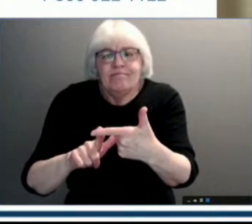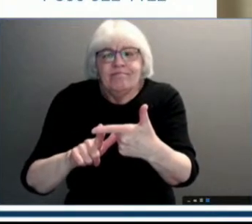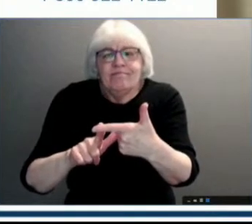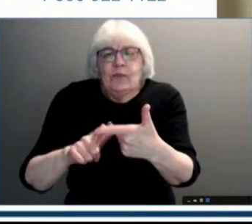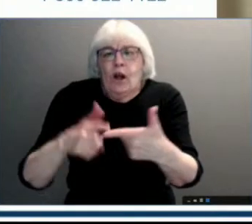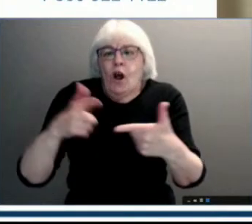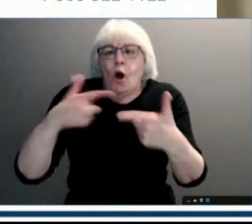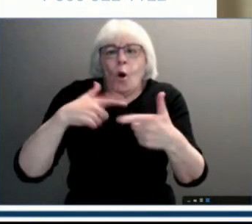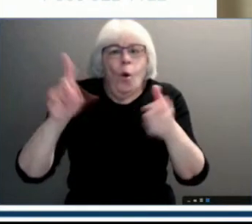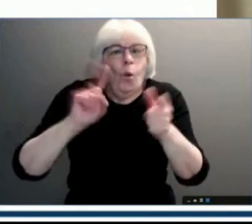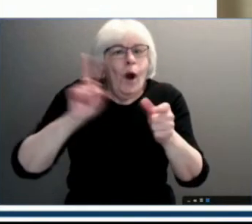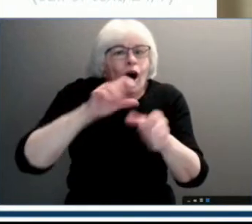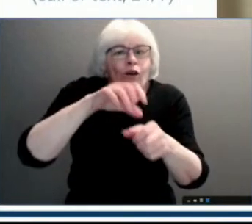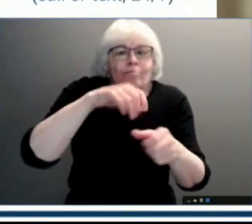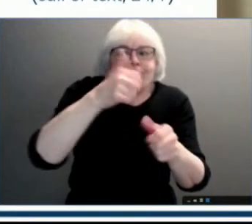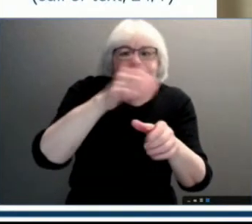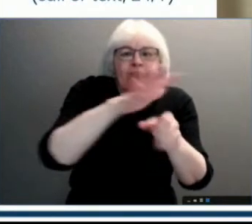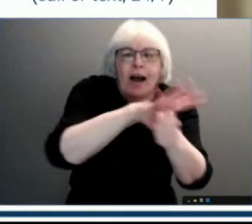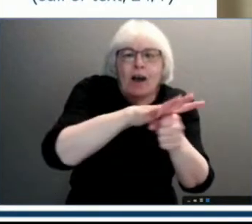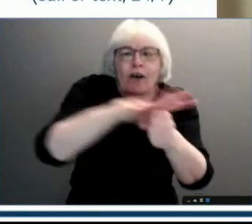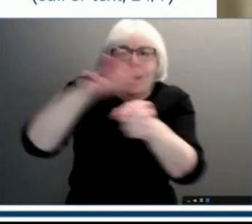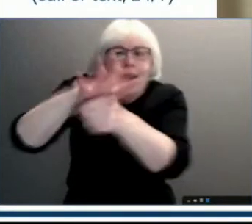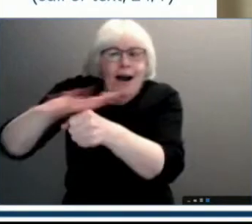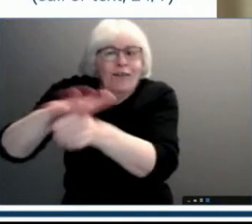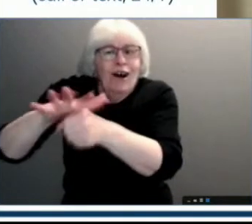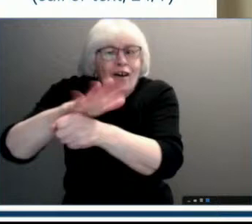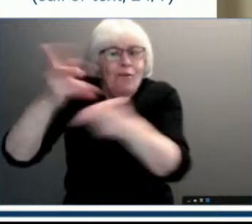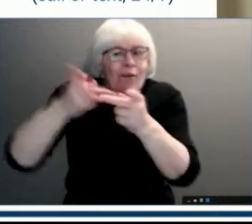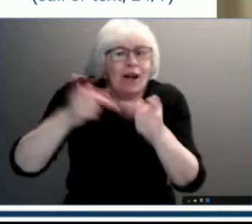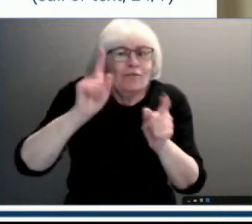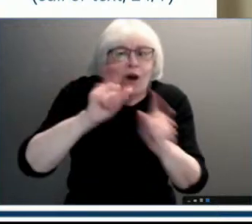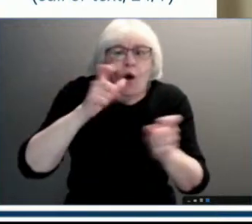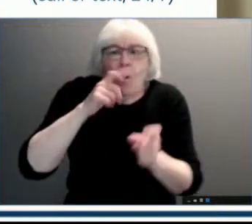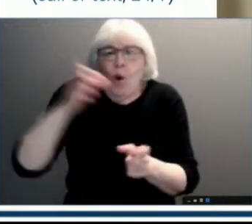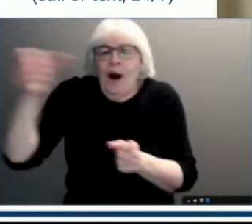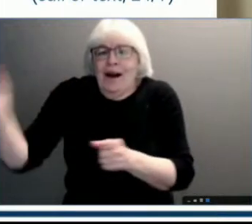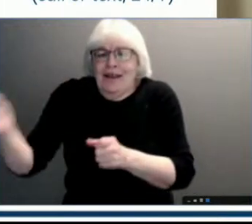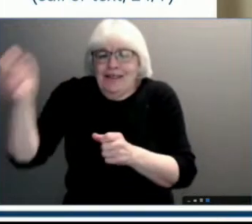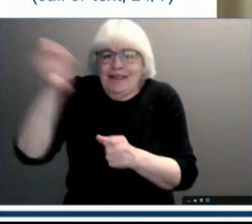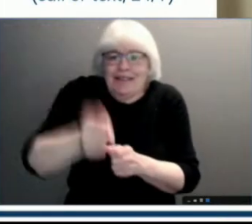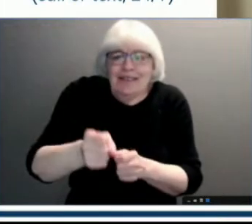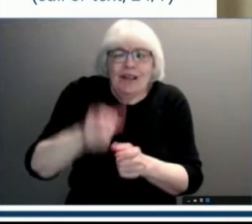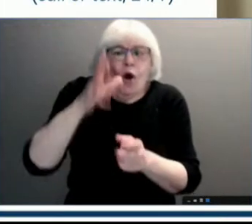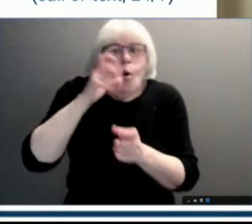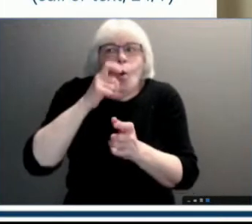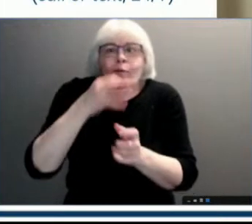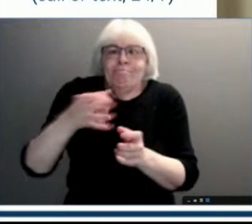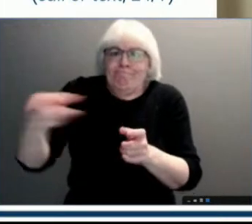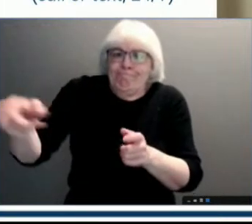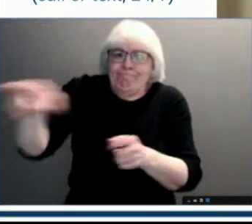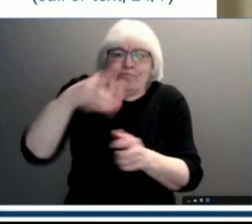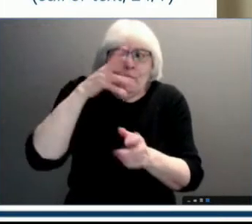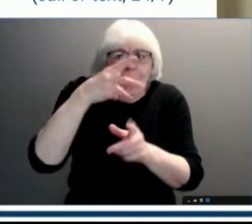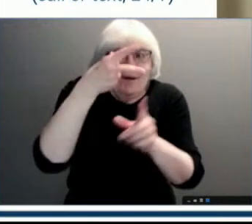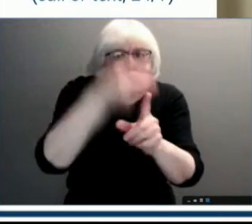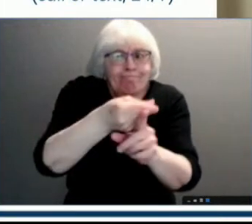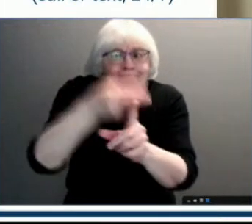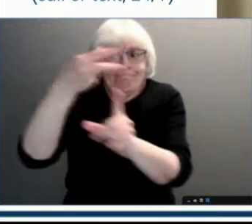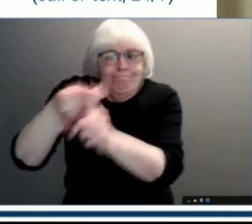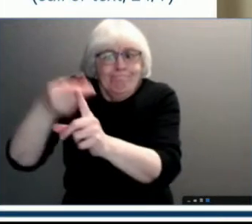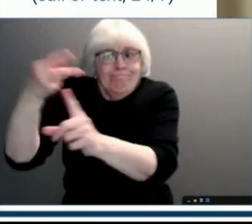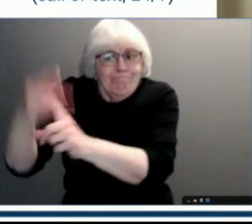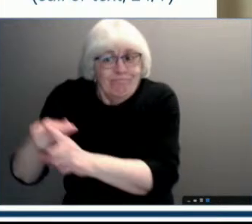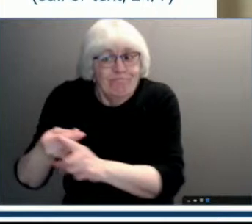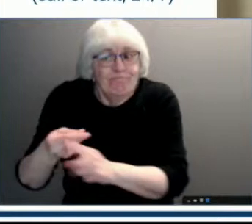about getting the human resources to ramp up the booster program. I can tell you that from the second we heard that the supply was